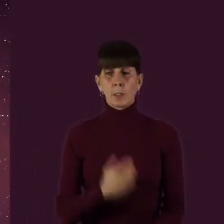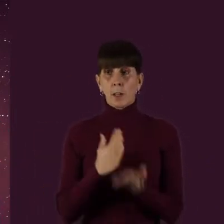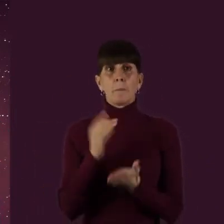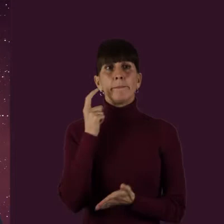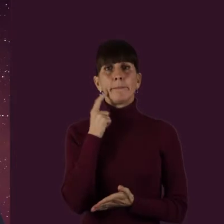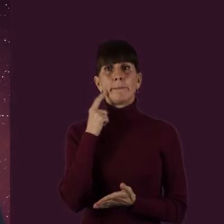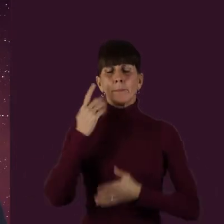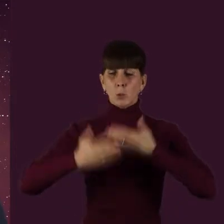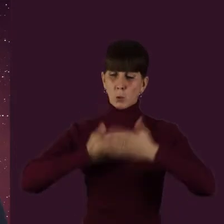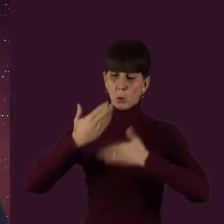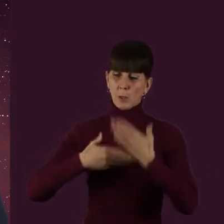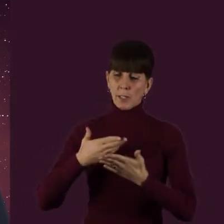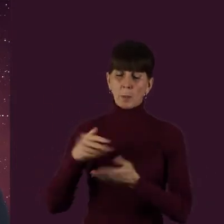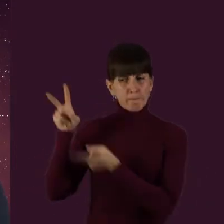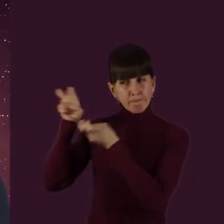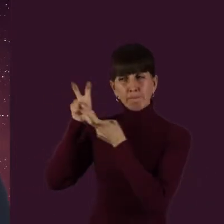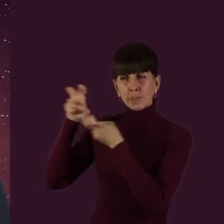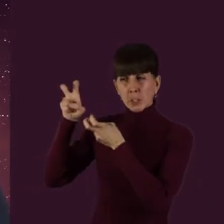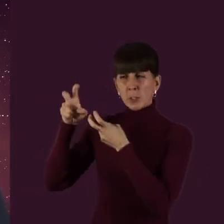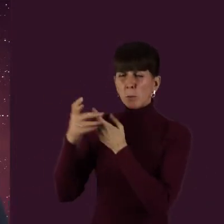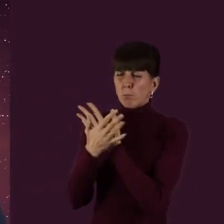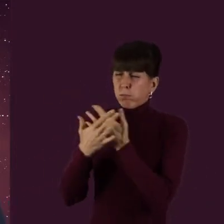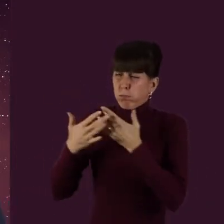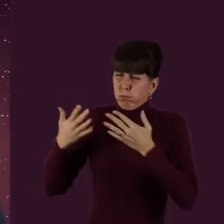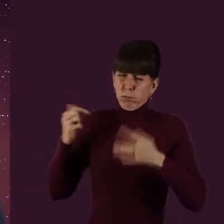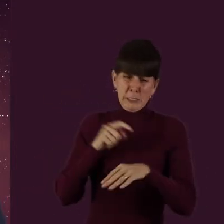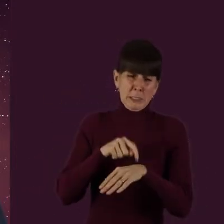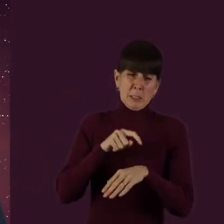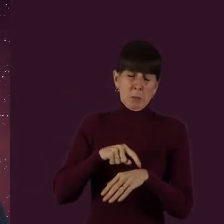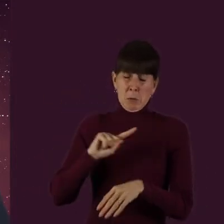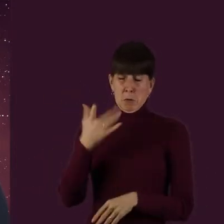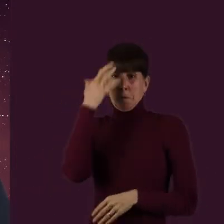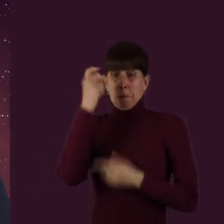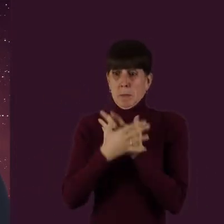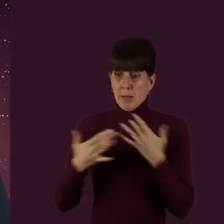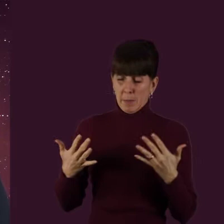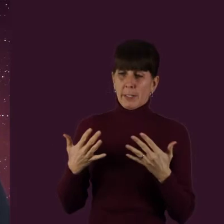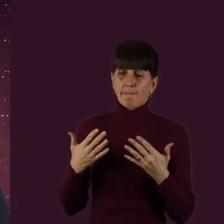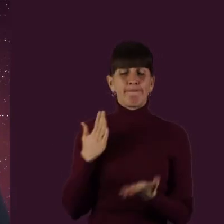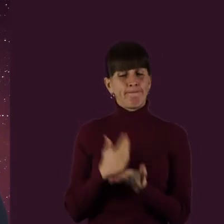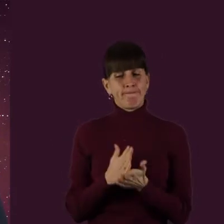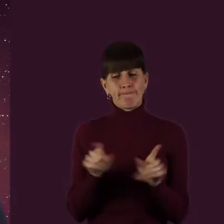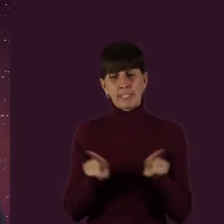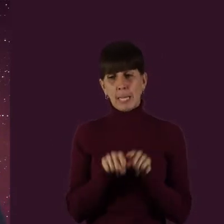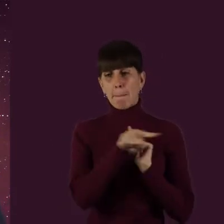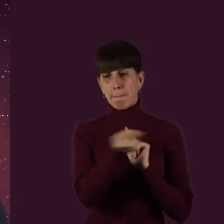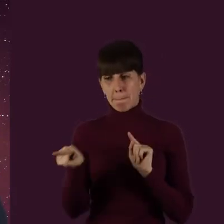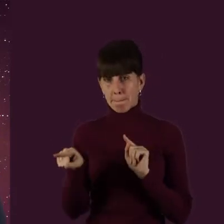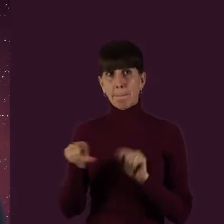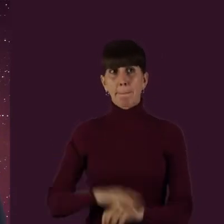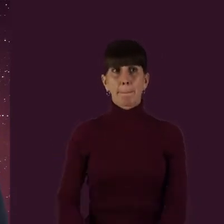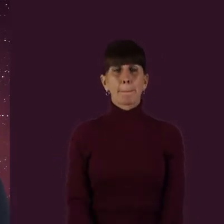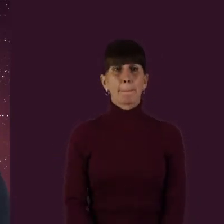story that we've all heard so many times, more times than I care to remember, and I'm sure it's the same for you.